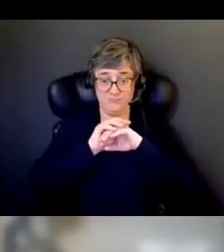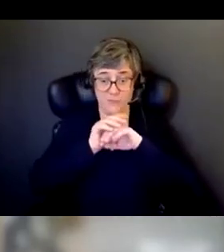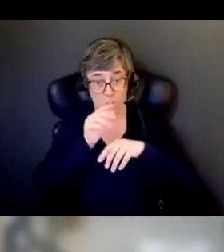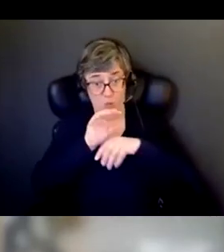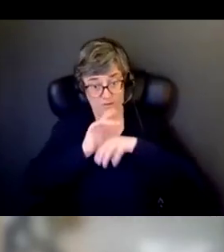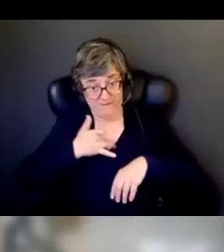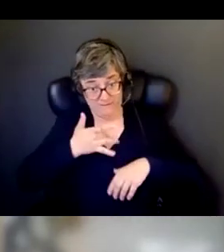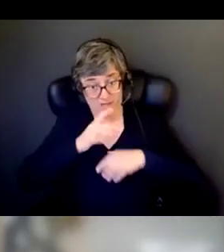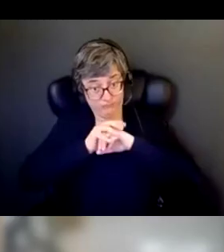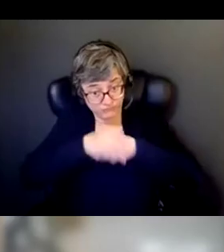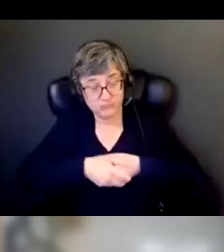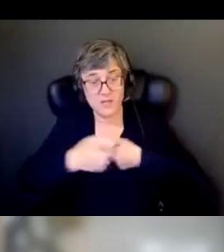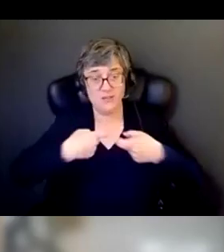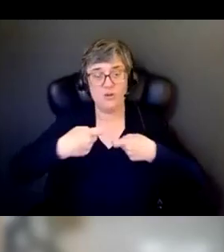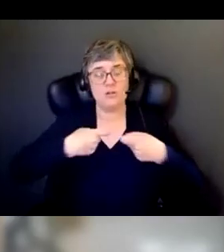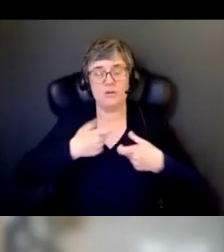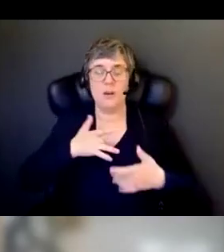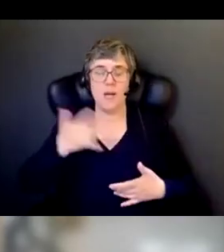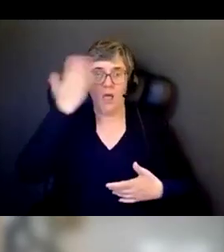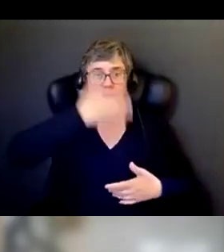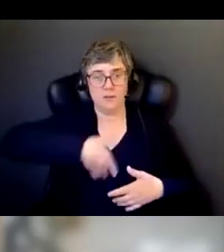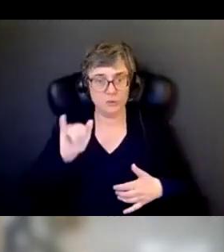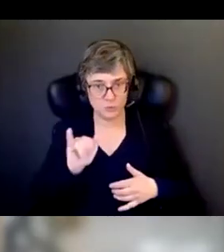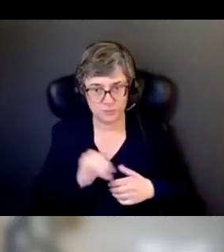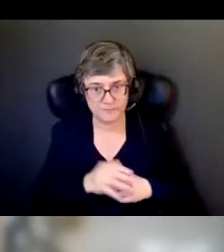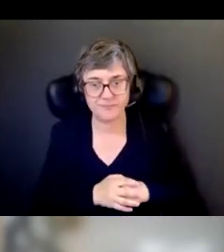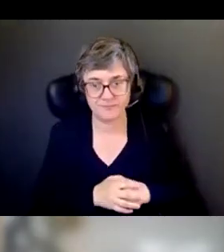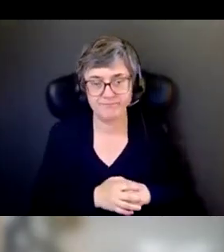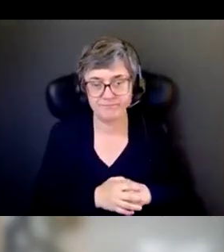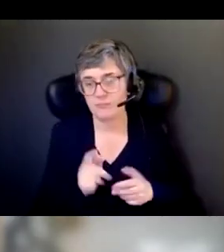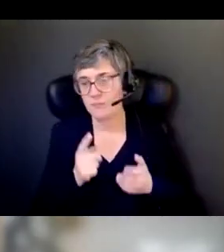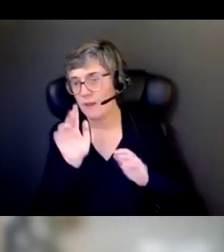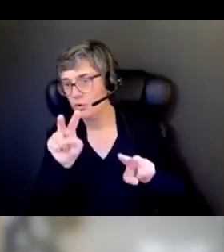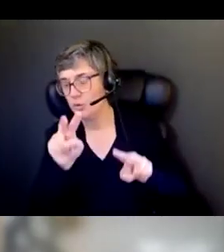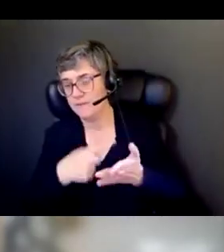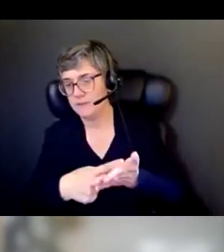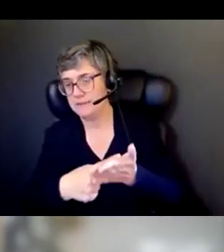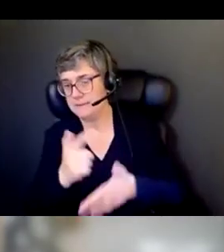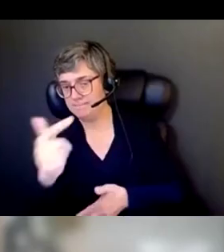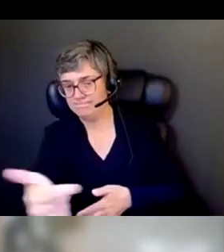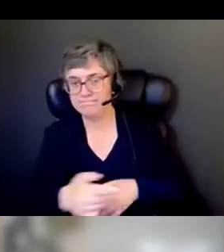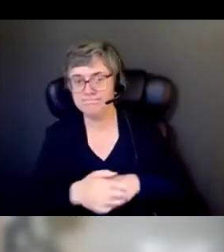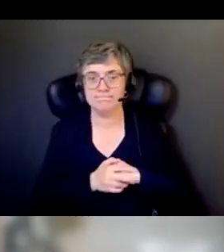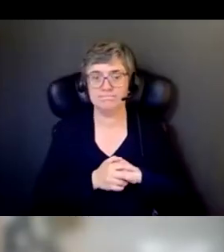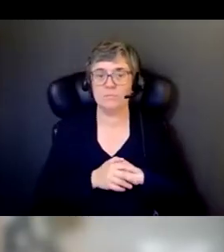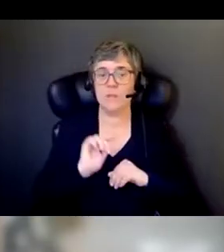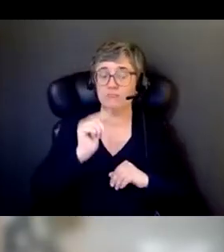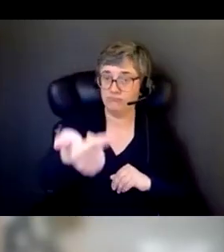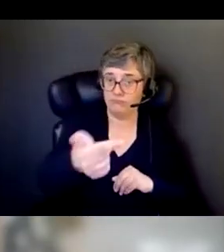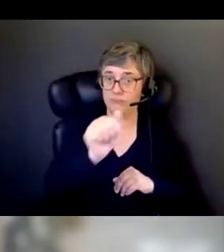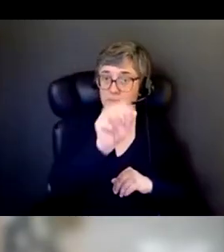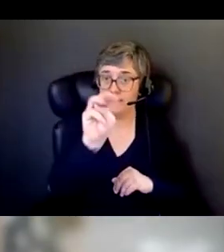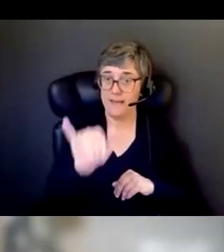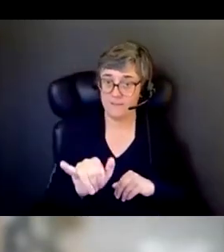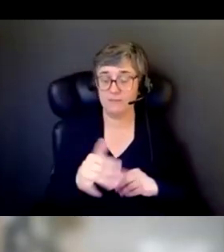so many important items. I'm just going to add a couple, which is to underscore how prevalent caregiving is across Canada. 1 in 4